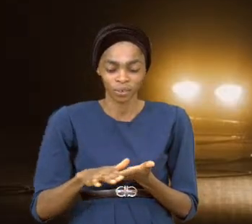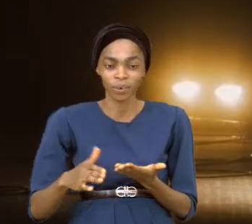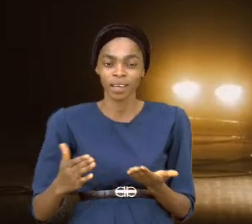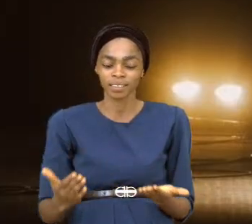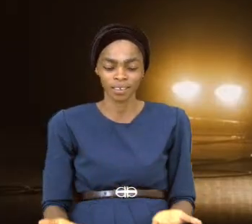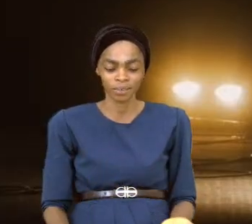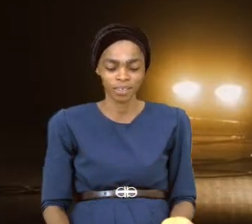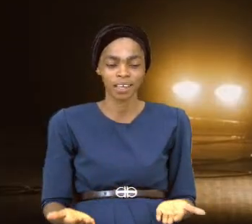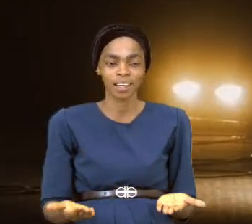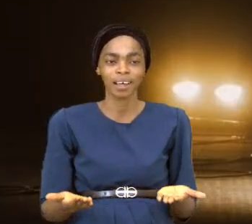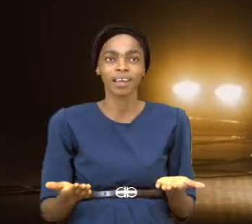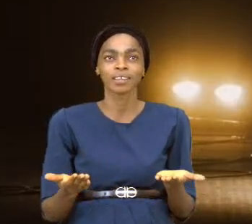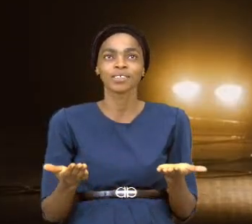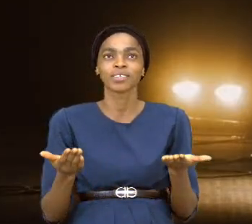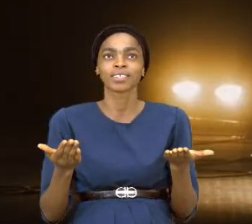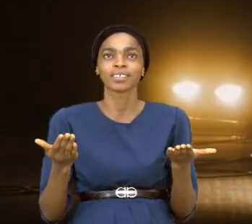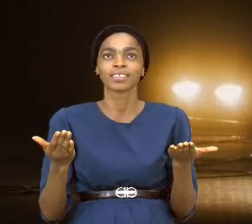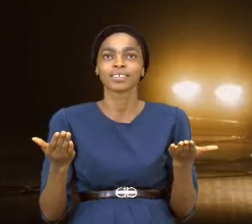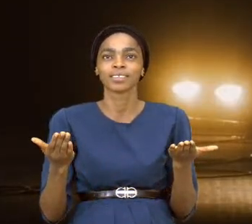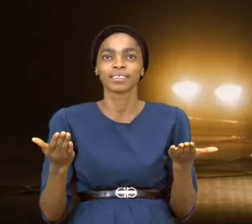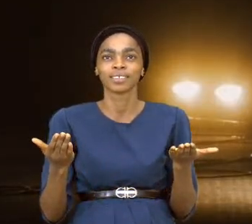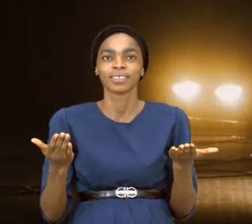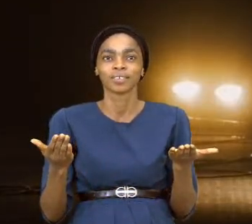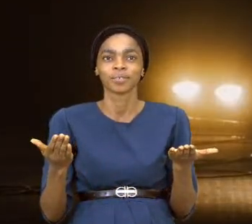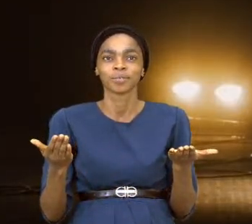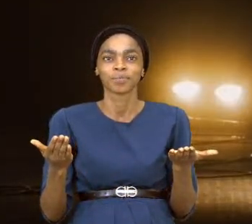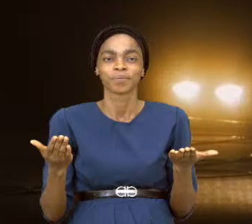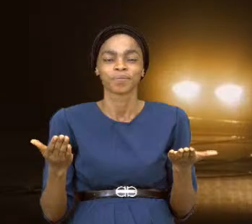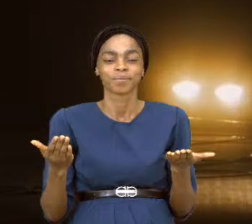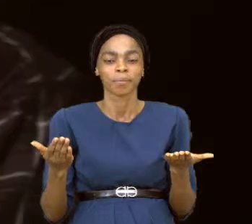pure exaltation.